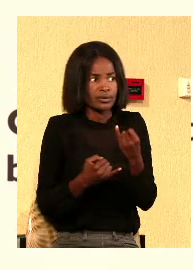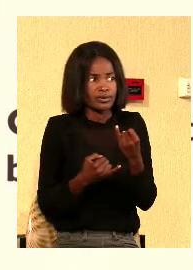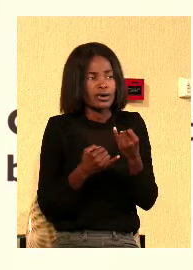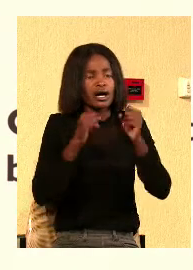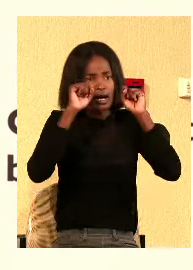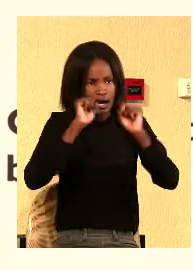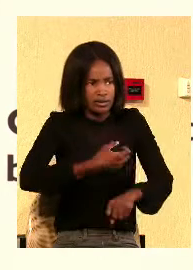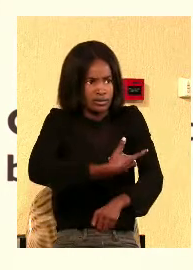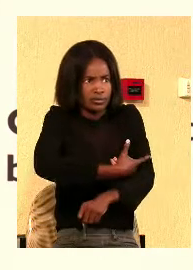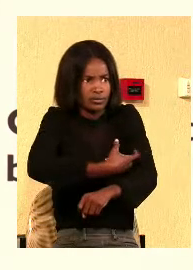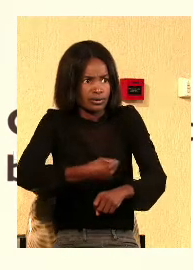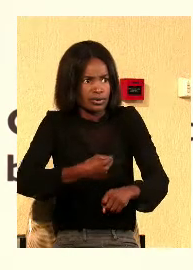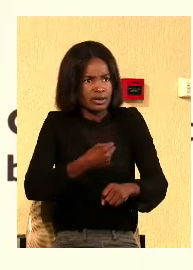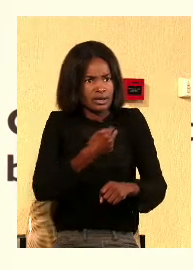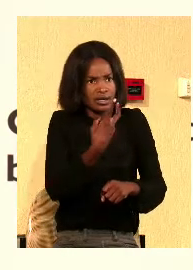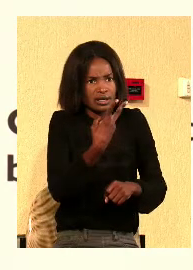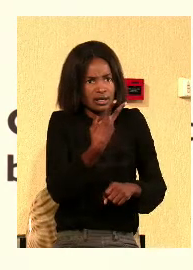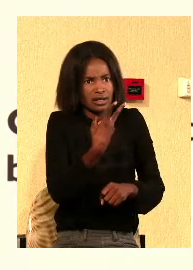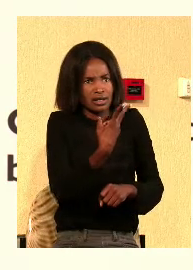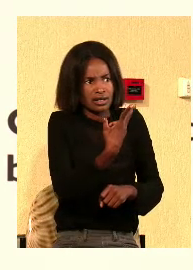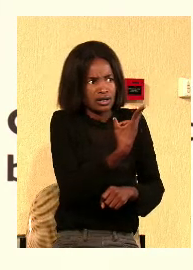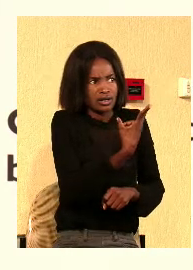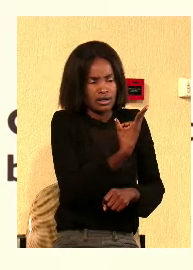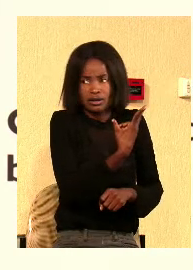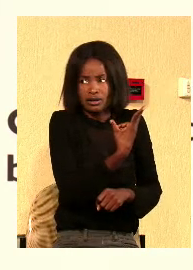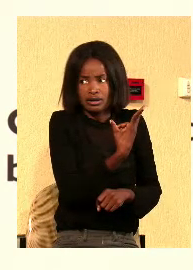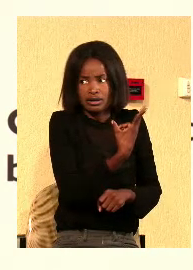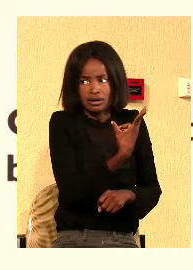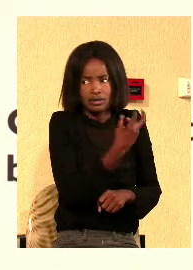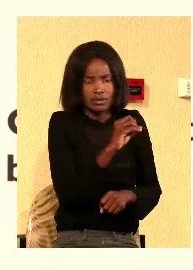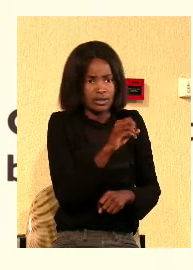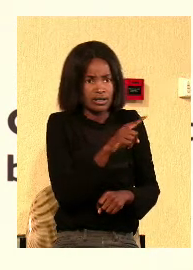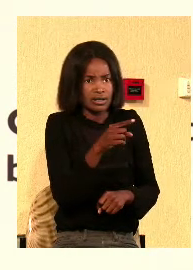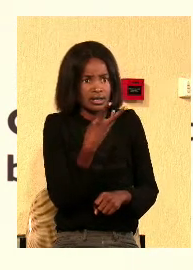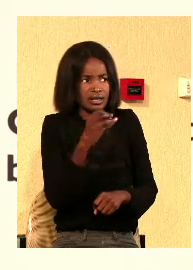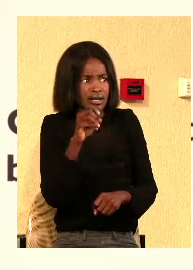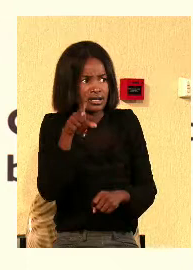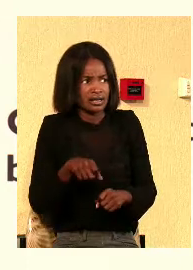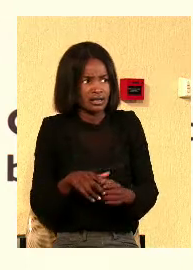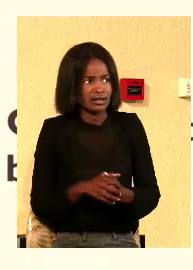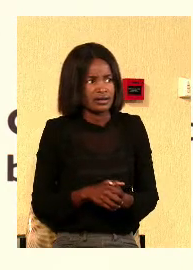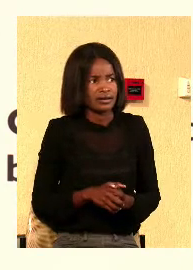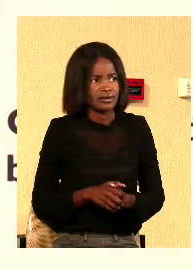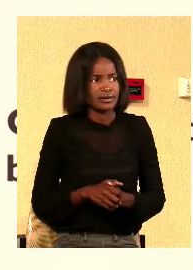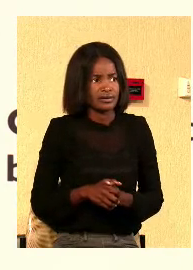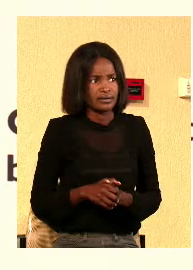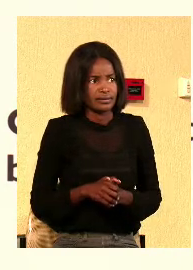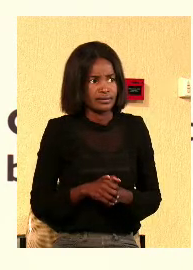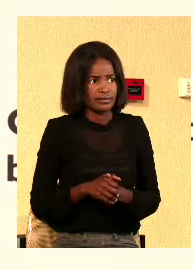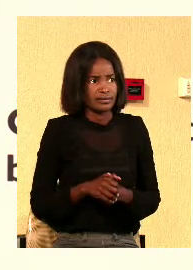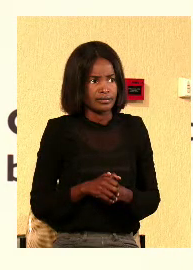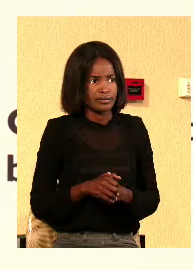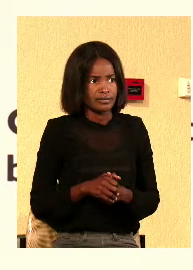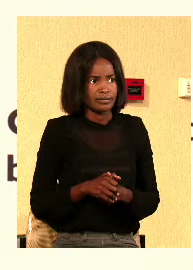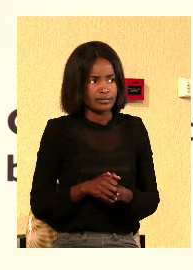to test between 20 and 30,000. Where is the stock coming from? You're saying if? So it's dependent on if you